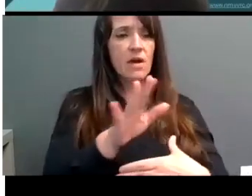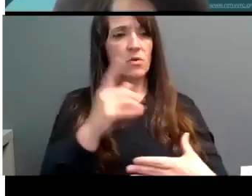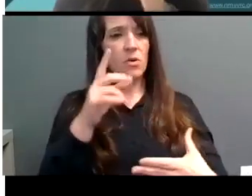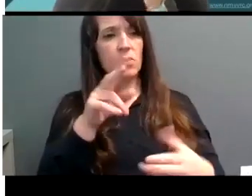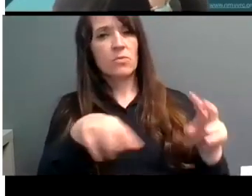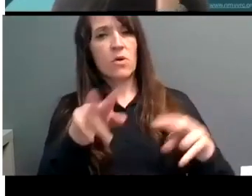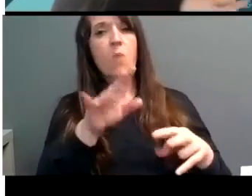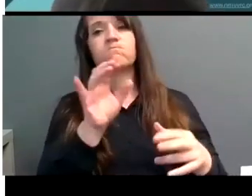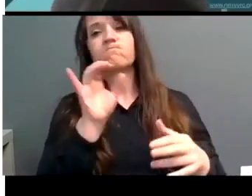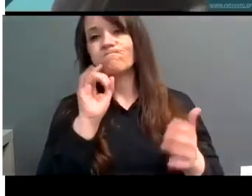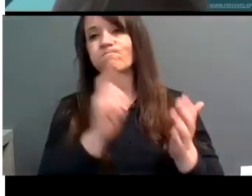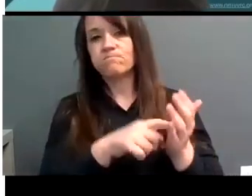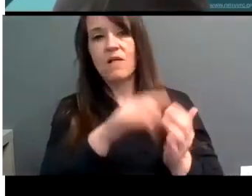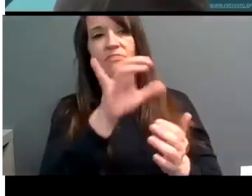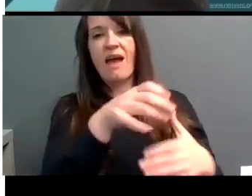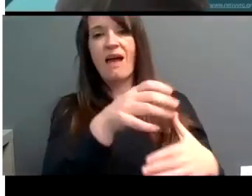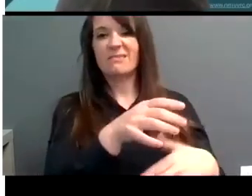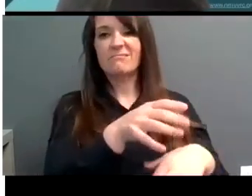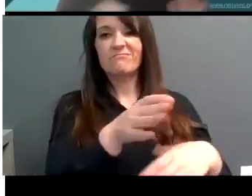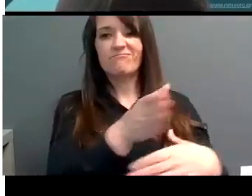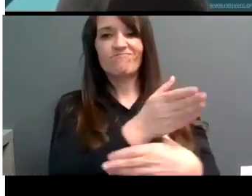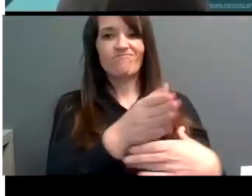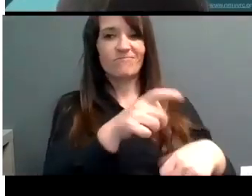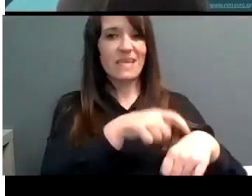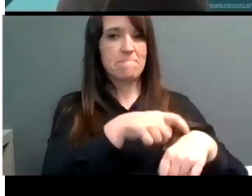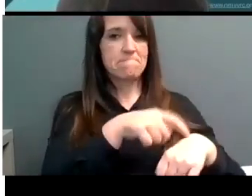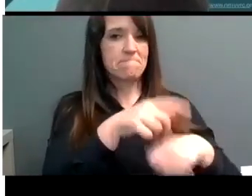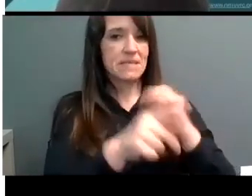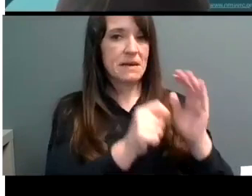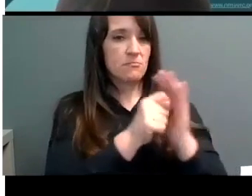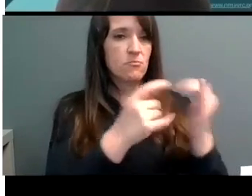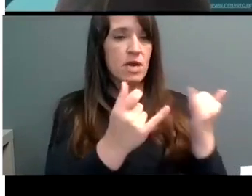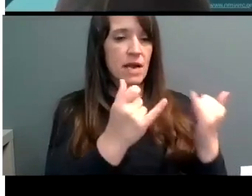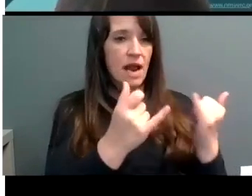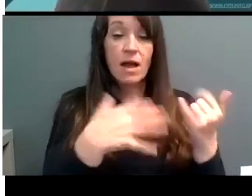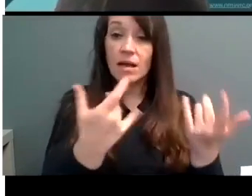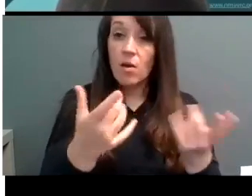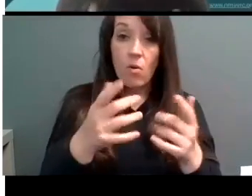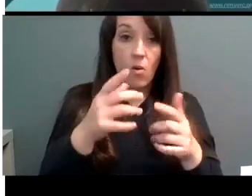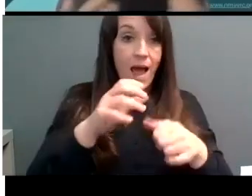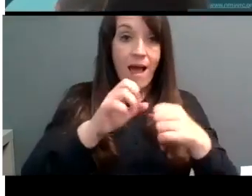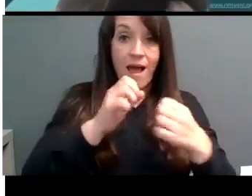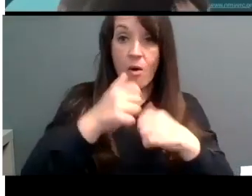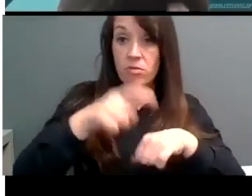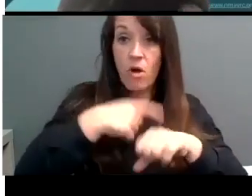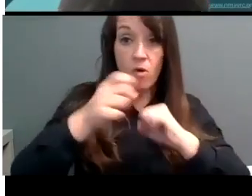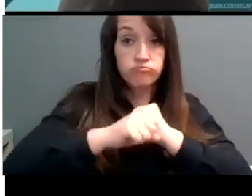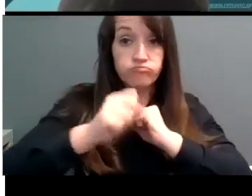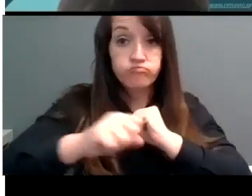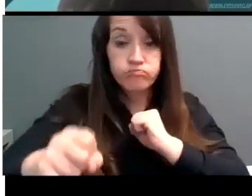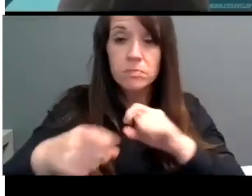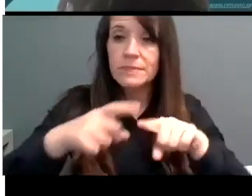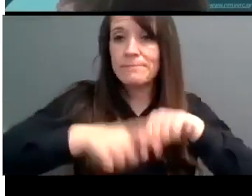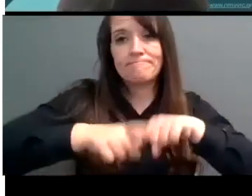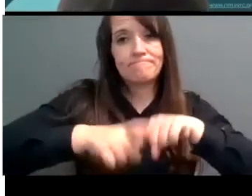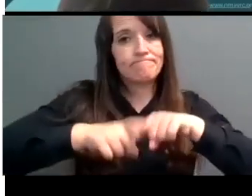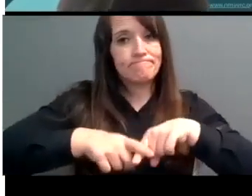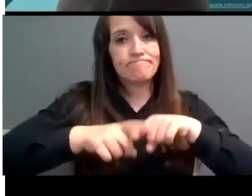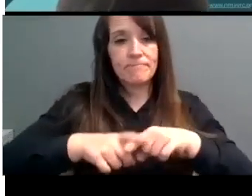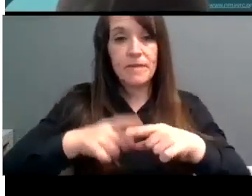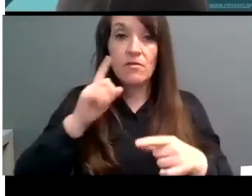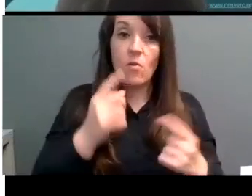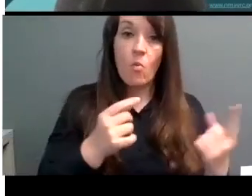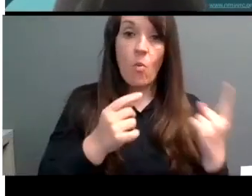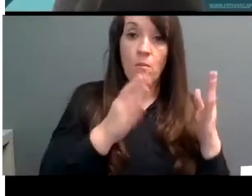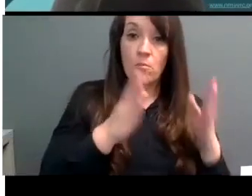of phase. And to go back to what Alyssa was saying, that will differ for everyone. So for one person, their response phase may be a couple